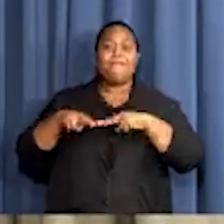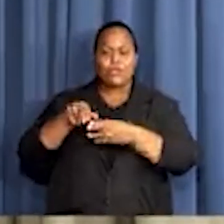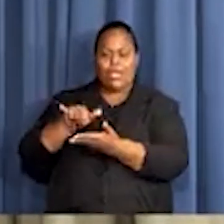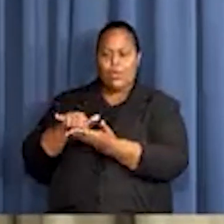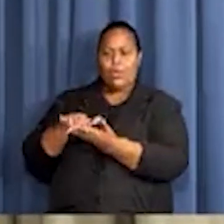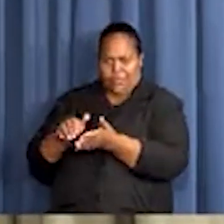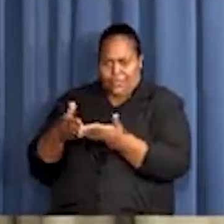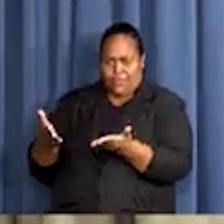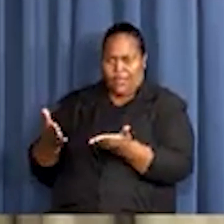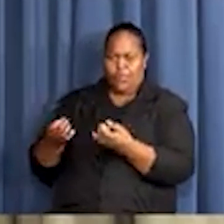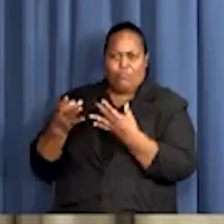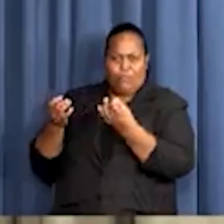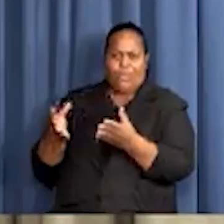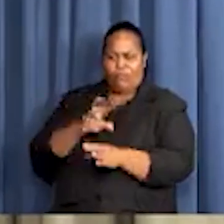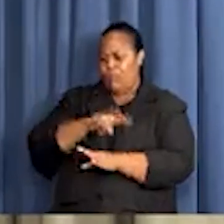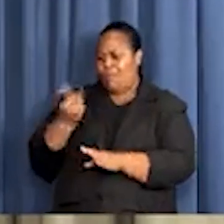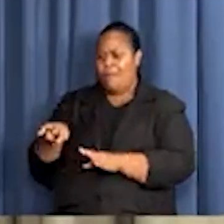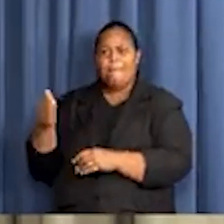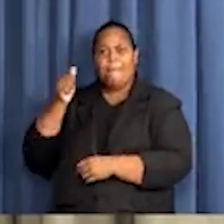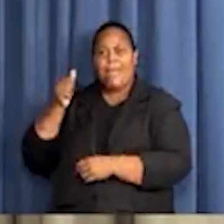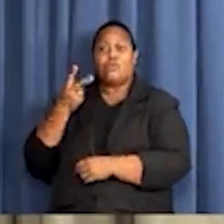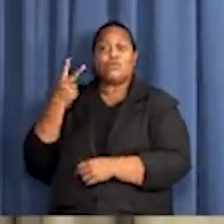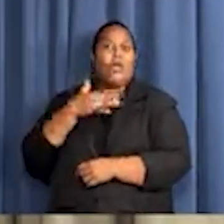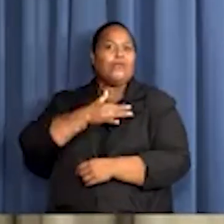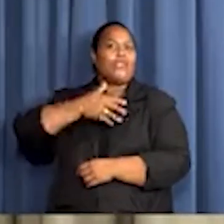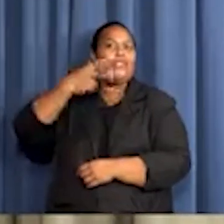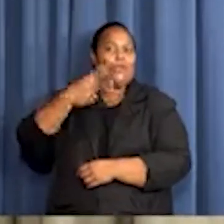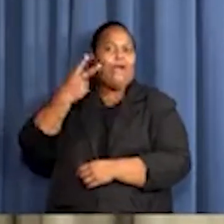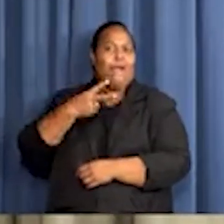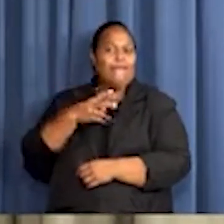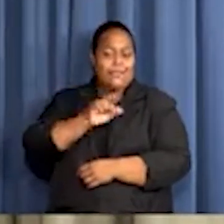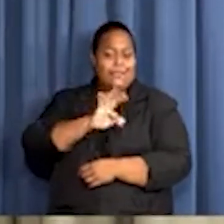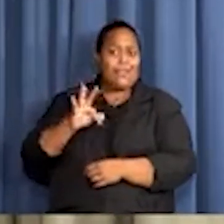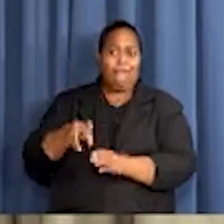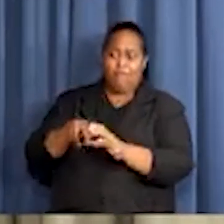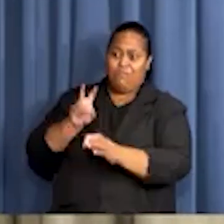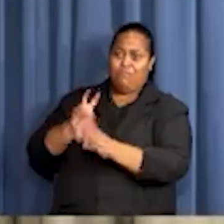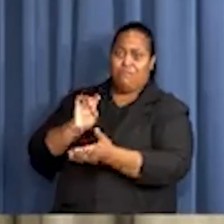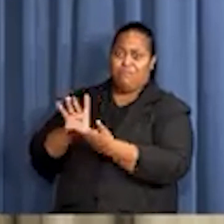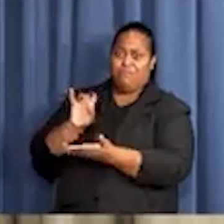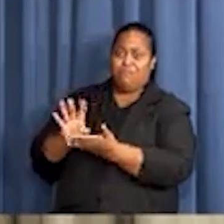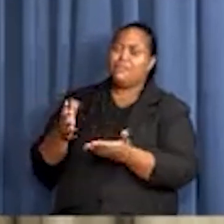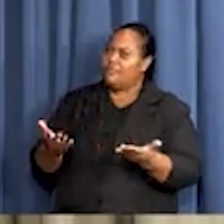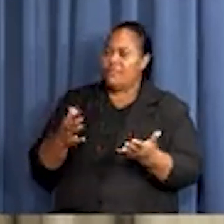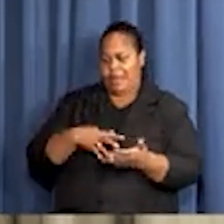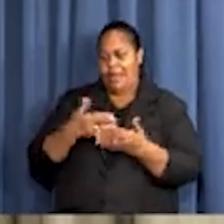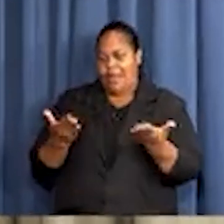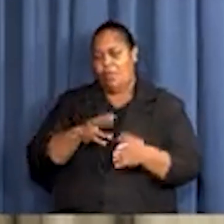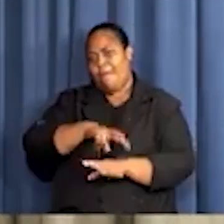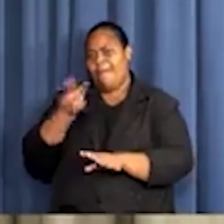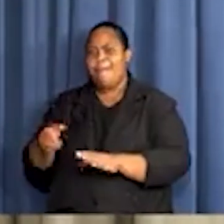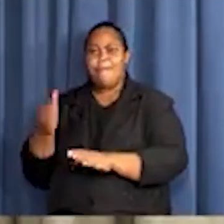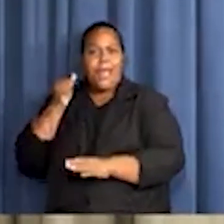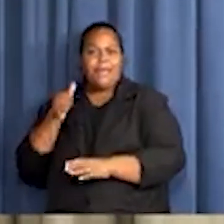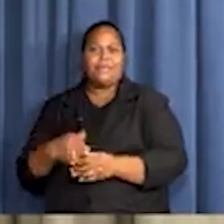to reinstate 212 employees laid off at the time of the pandemic crisis. The airline